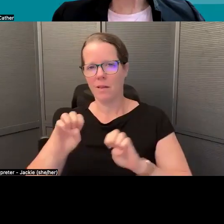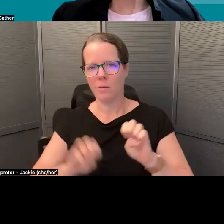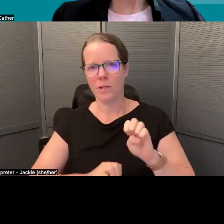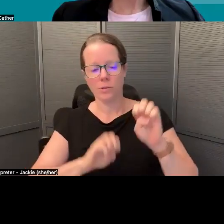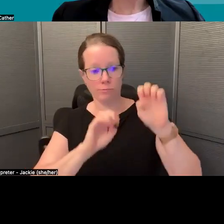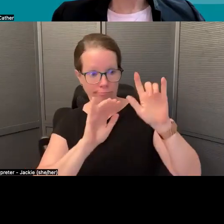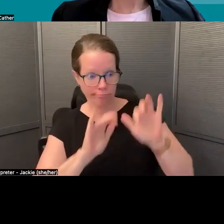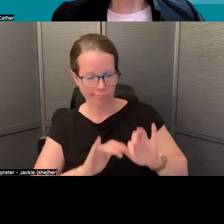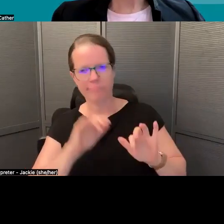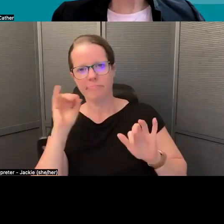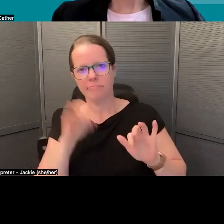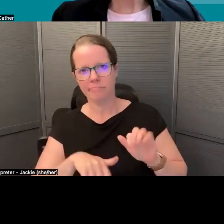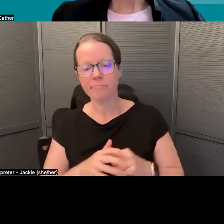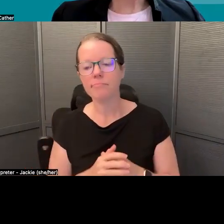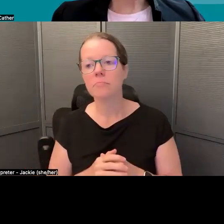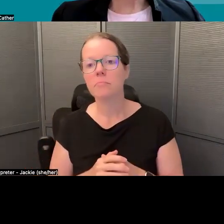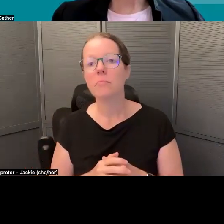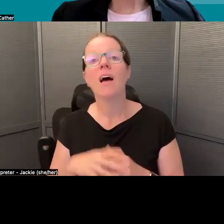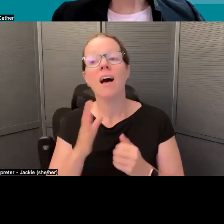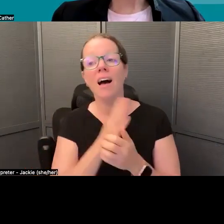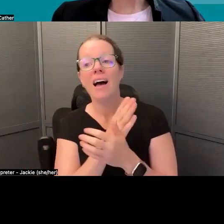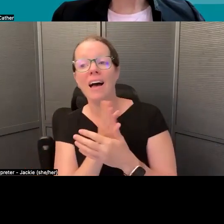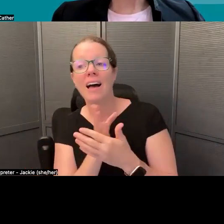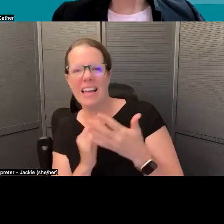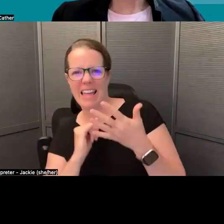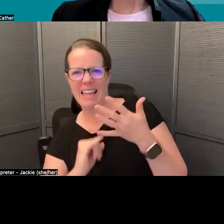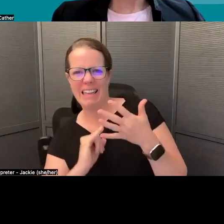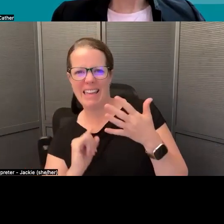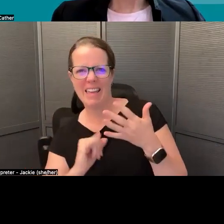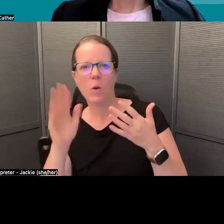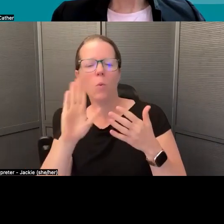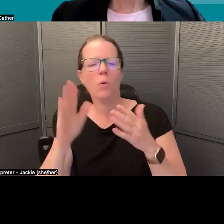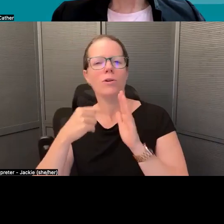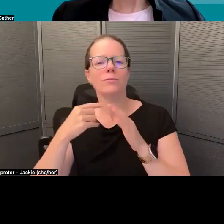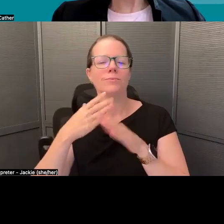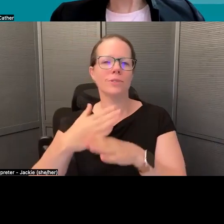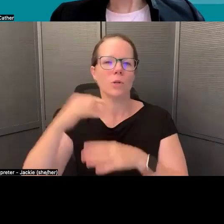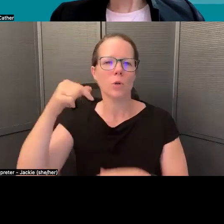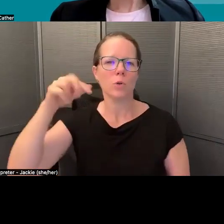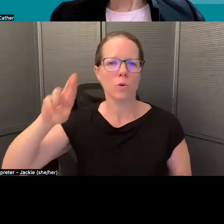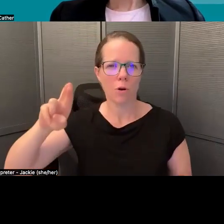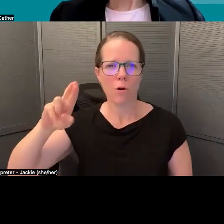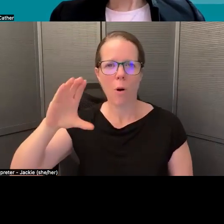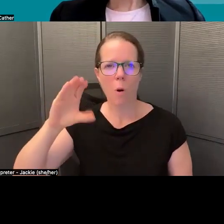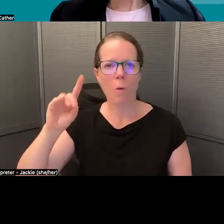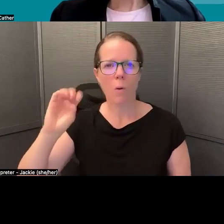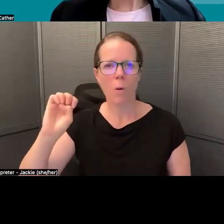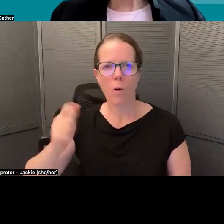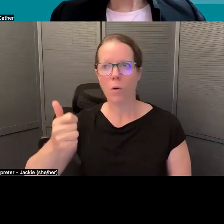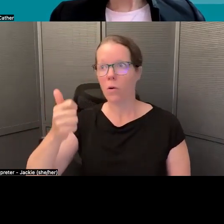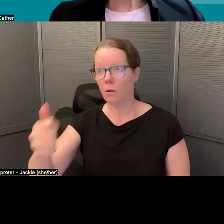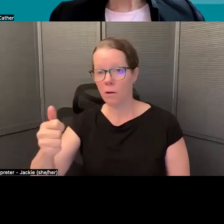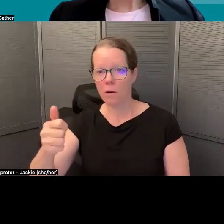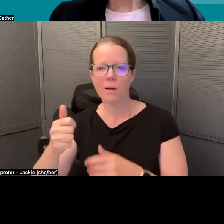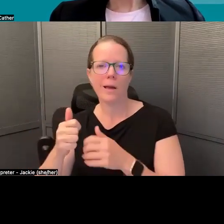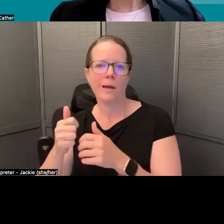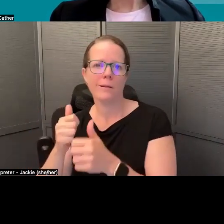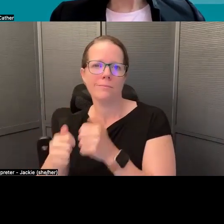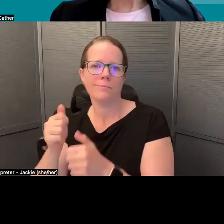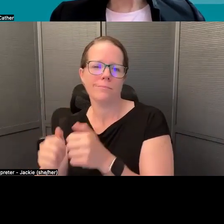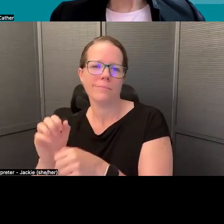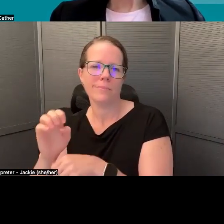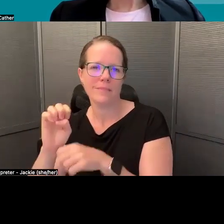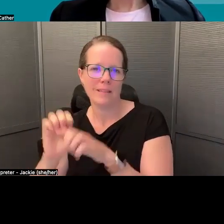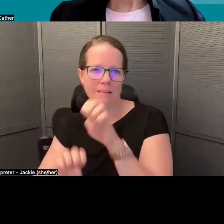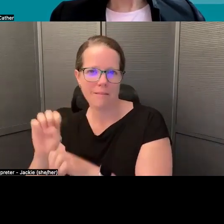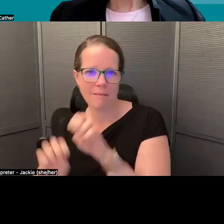of the conference. It will also be shared in a follow-up email. Next slide, please. Here are the requirements for